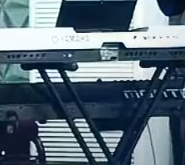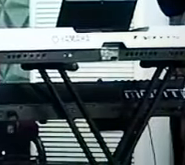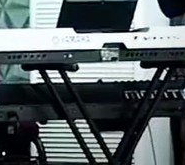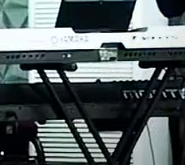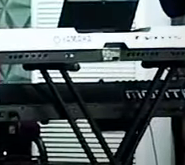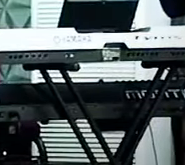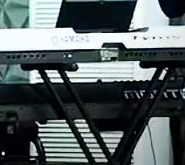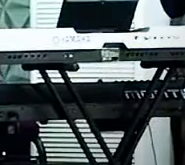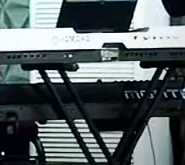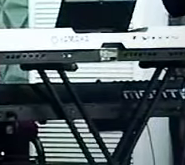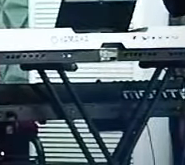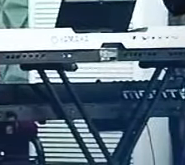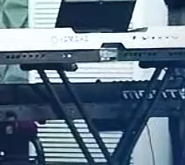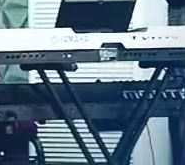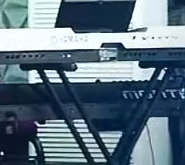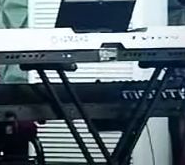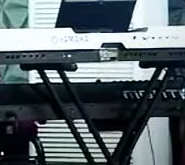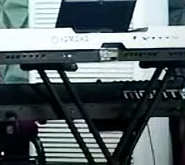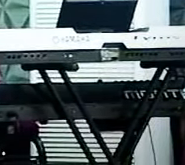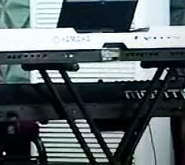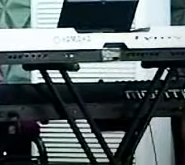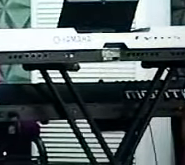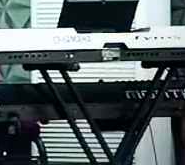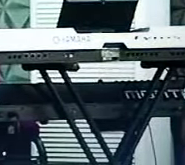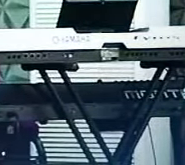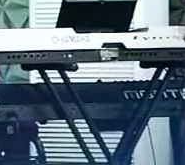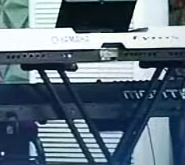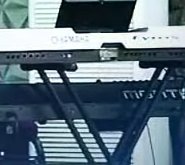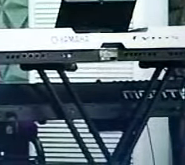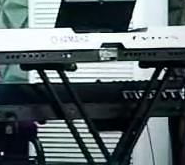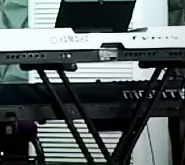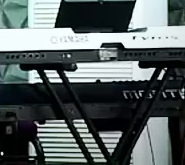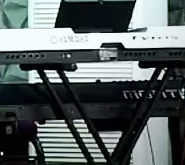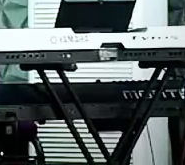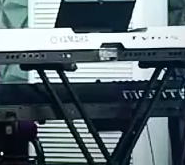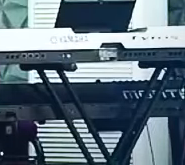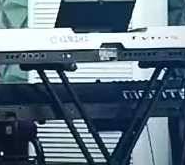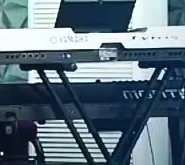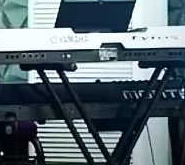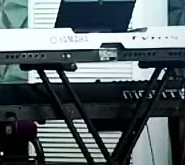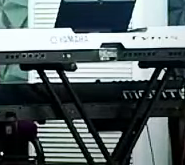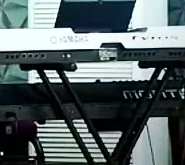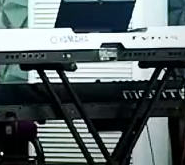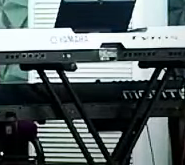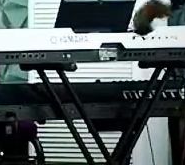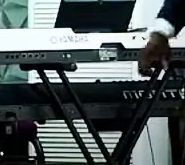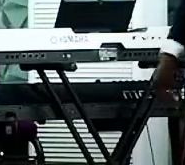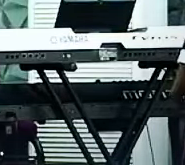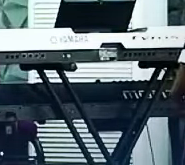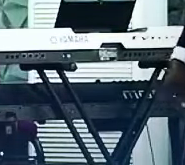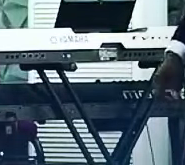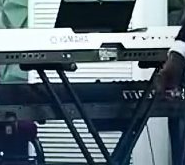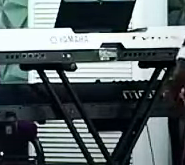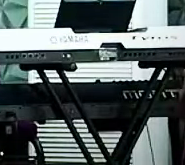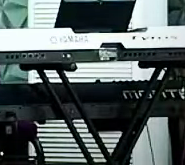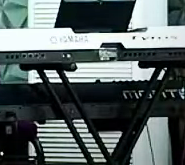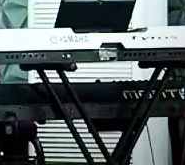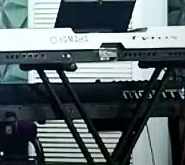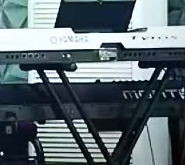We really have to have time with God so that we'll be able to exchange our strength with that of